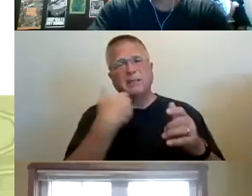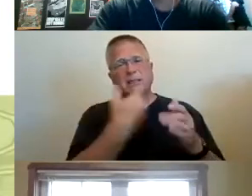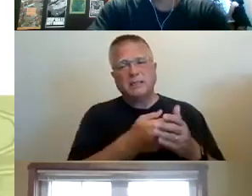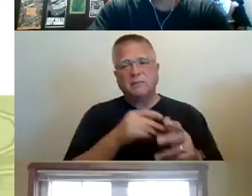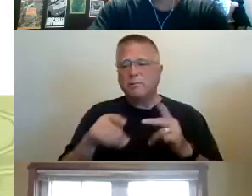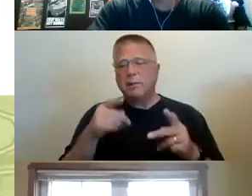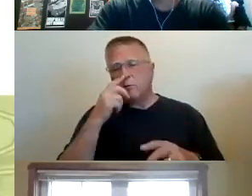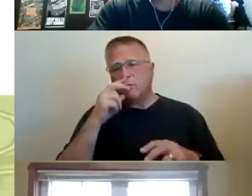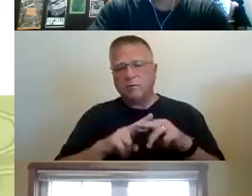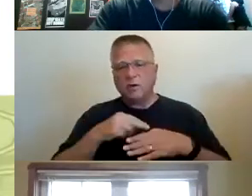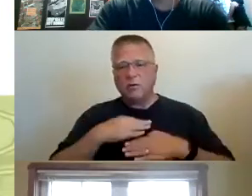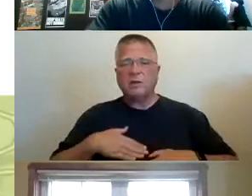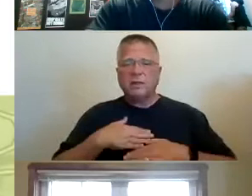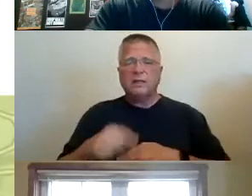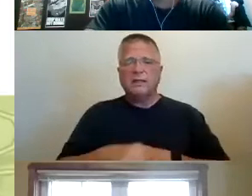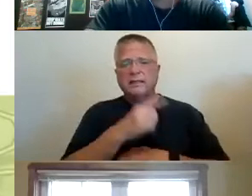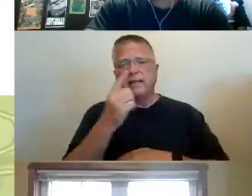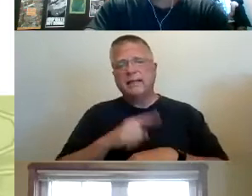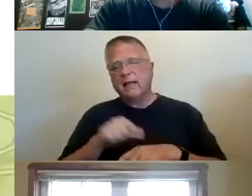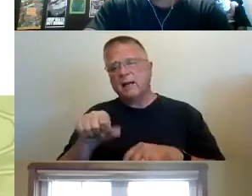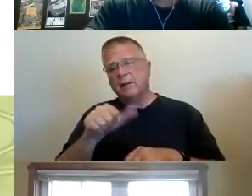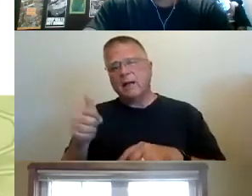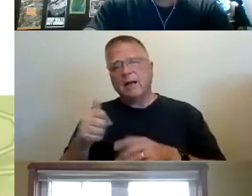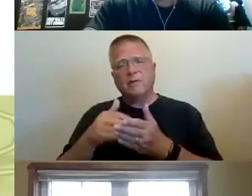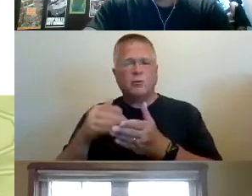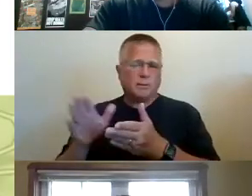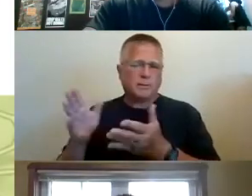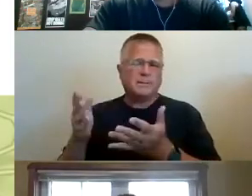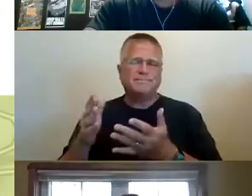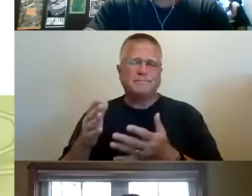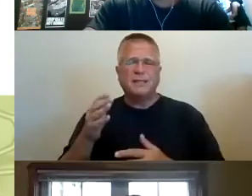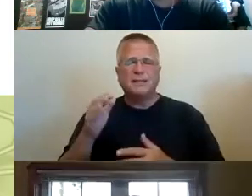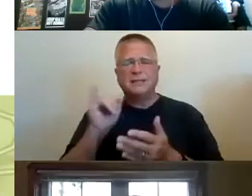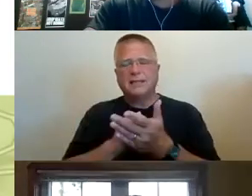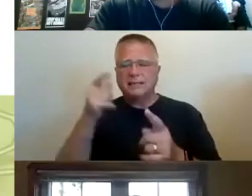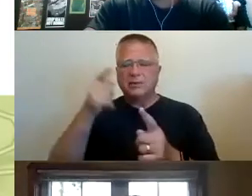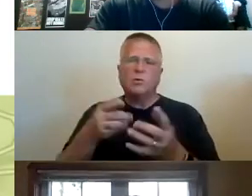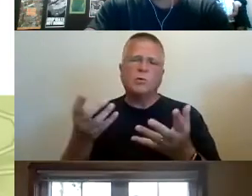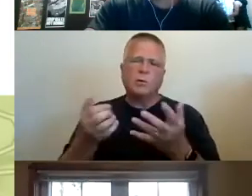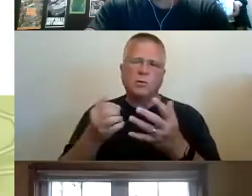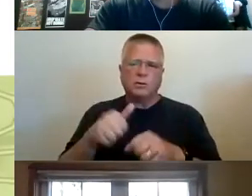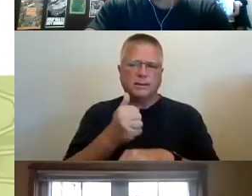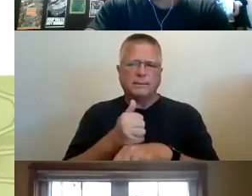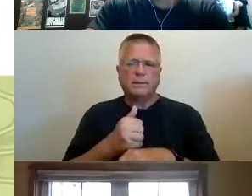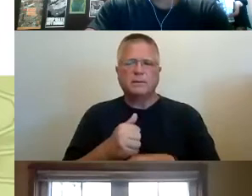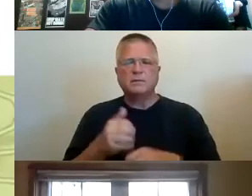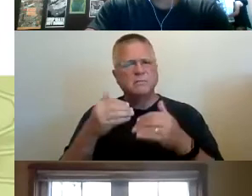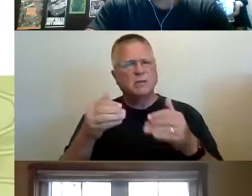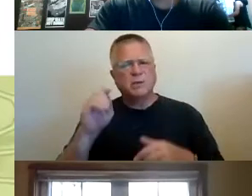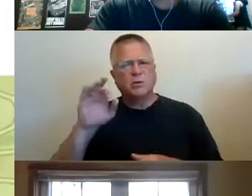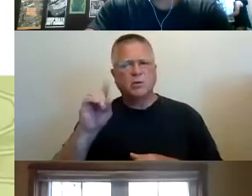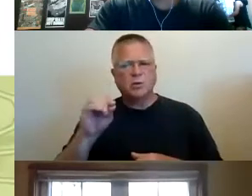for recreation and daytime and other trips. And so that's the goal that we're trying to get to here. Go ahead, Ricardo, if you click